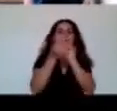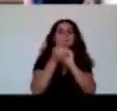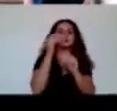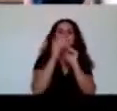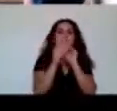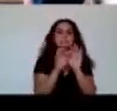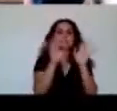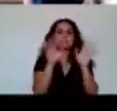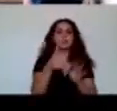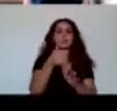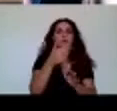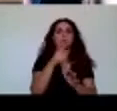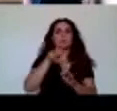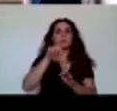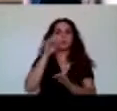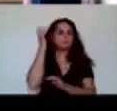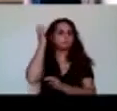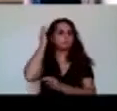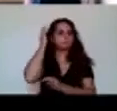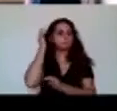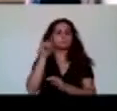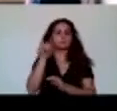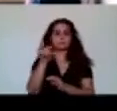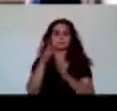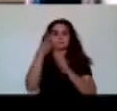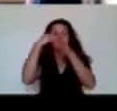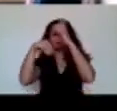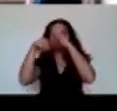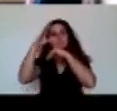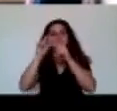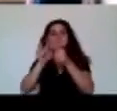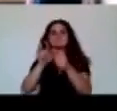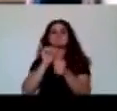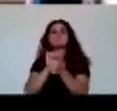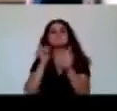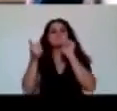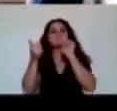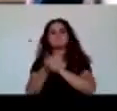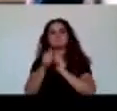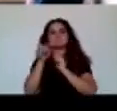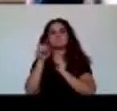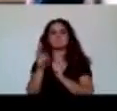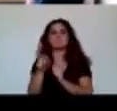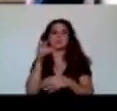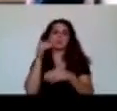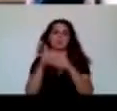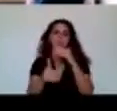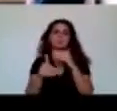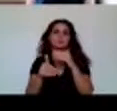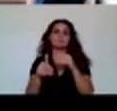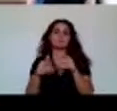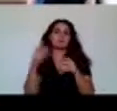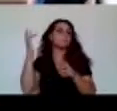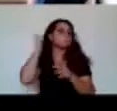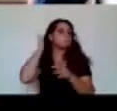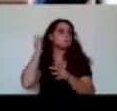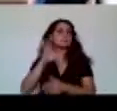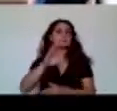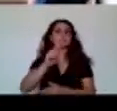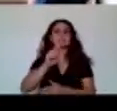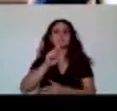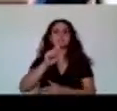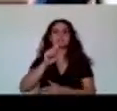brain. So we know that this form of motor learning or motor adaptation is occurring inside the cerebellum.